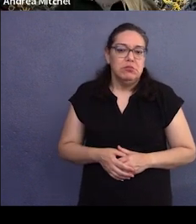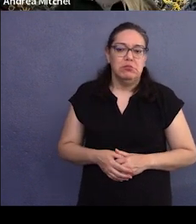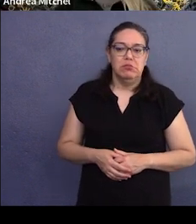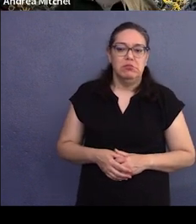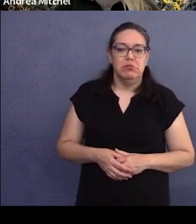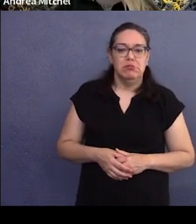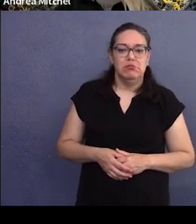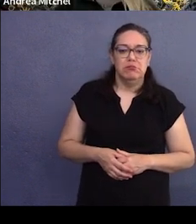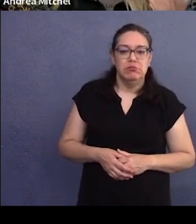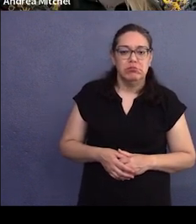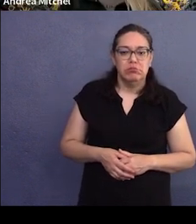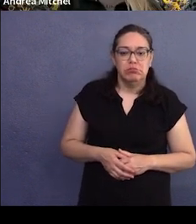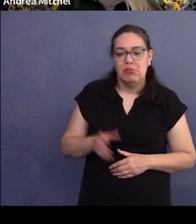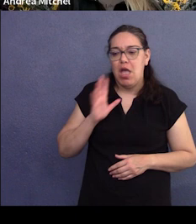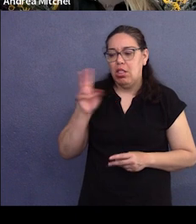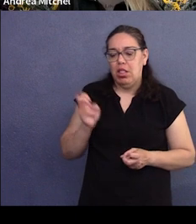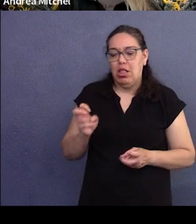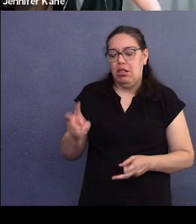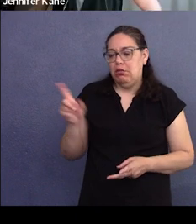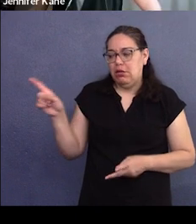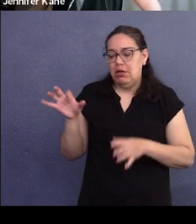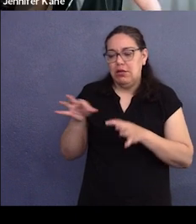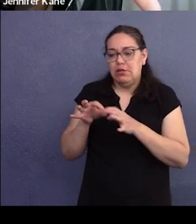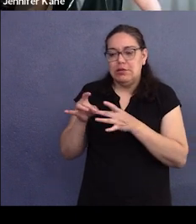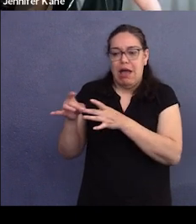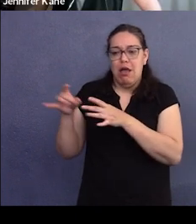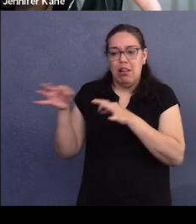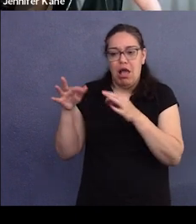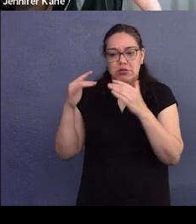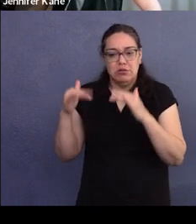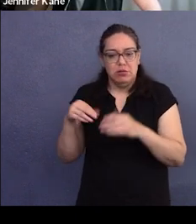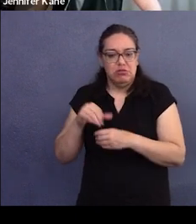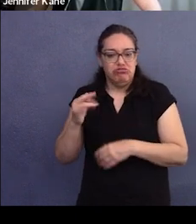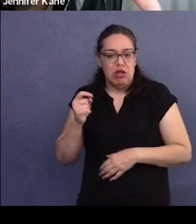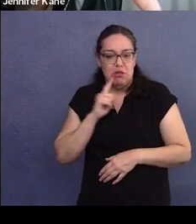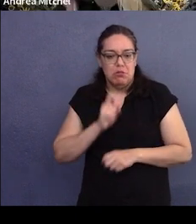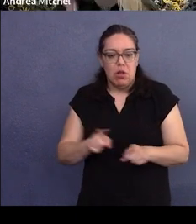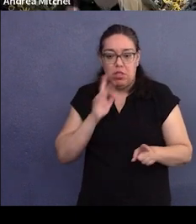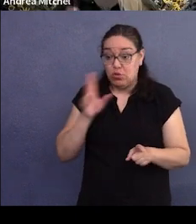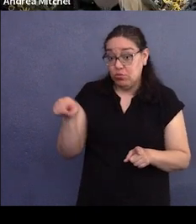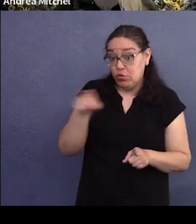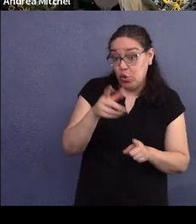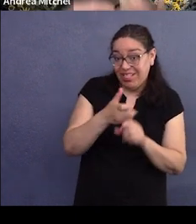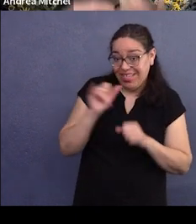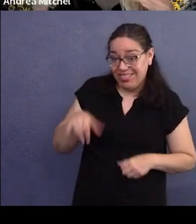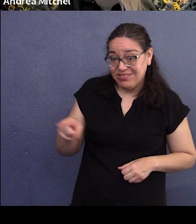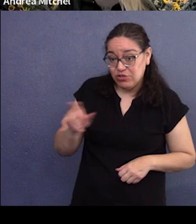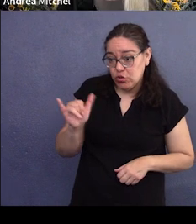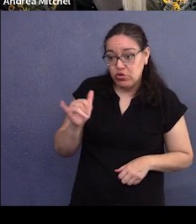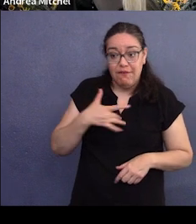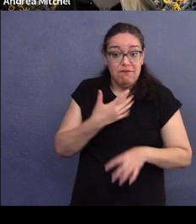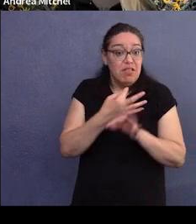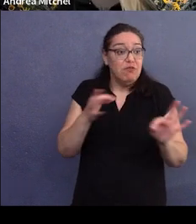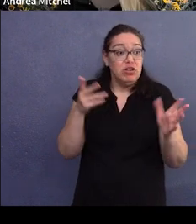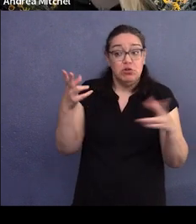can put the link to the guidelines in the chat. And so you're getting this also. So feel free to use it or not use